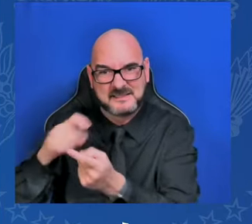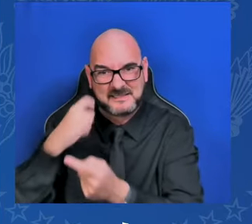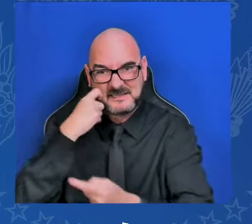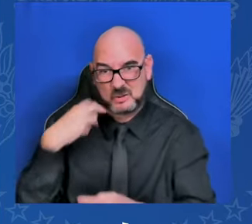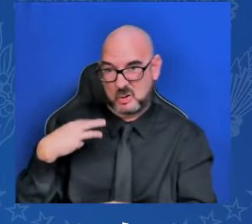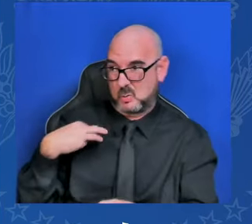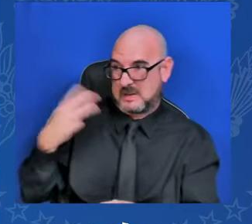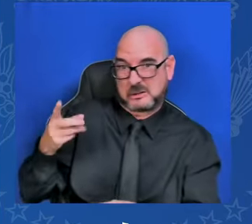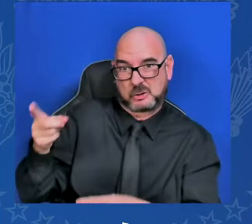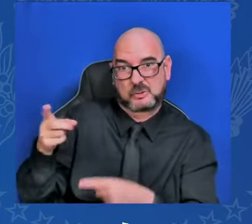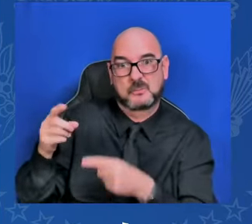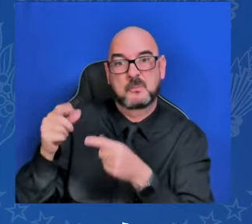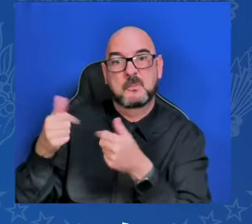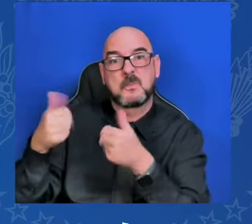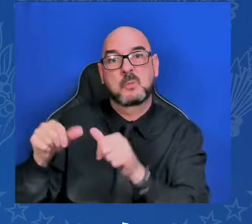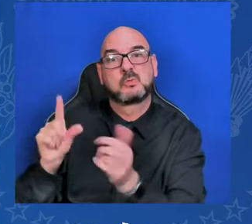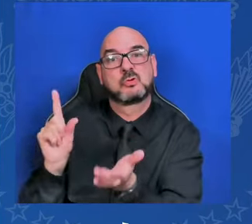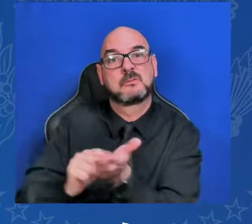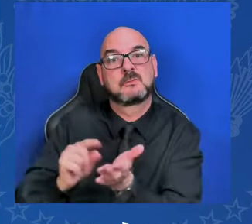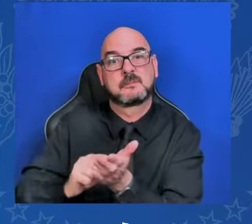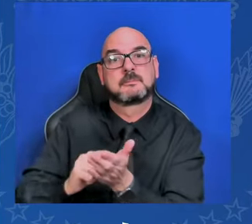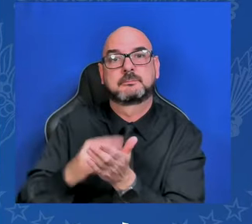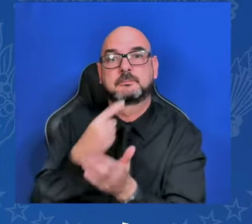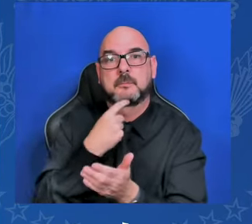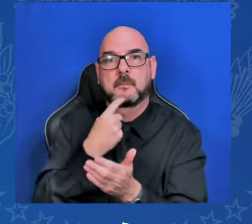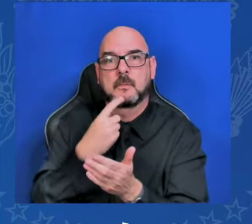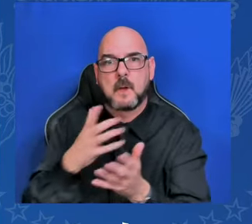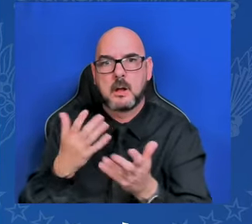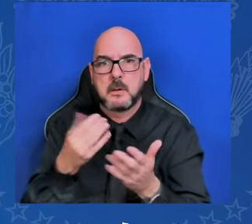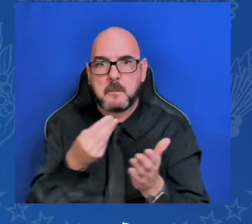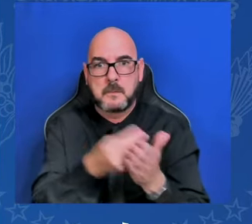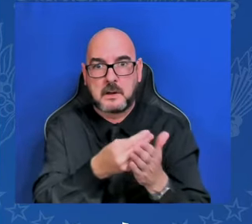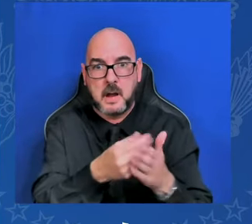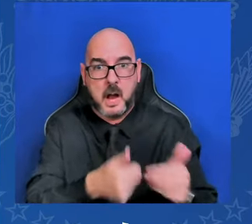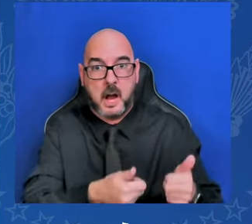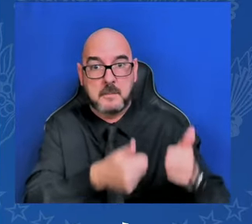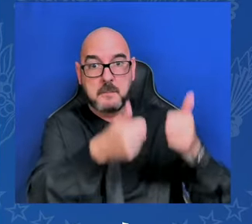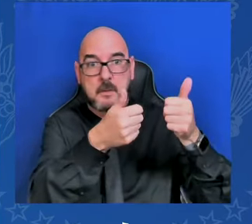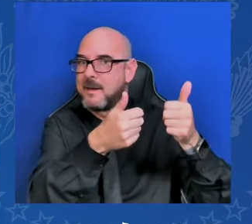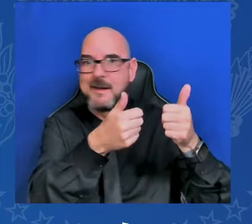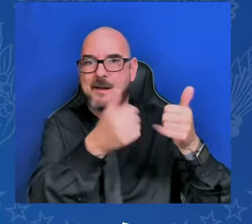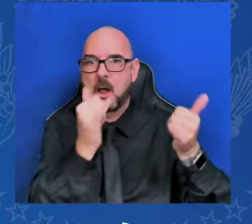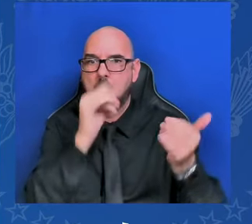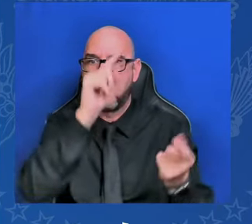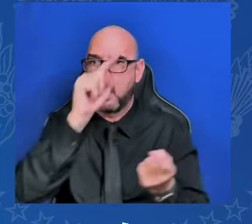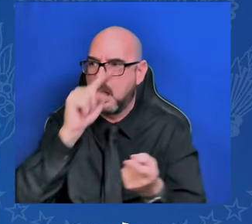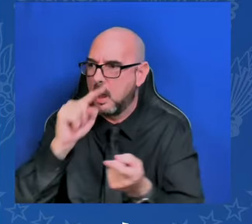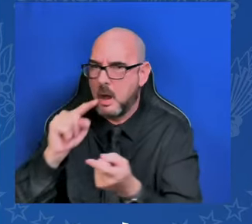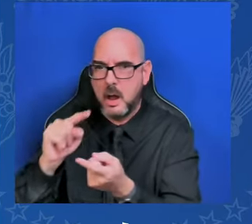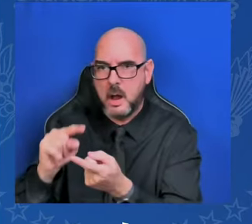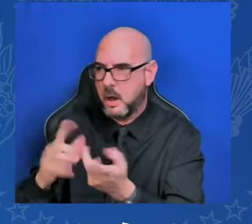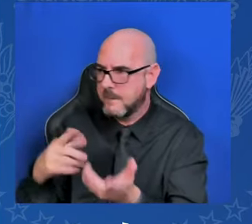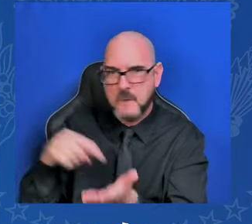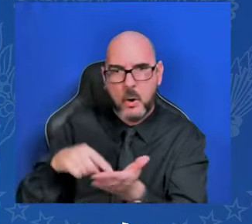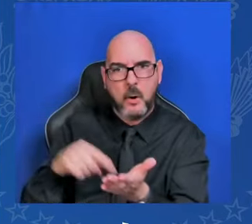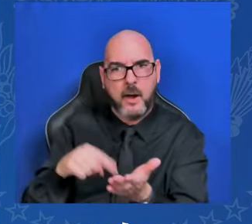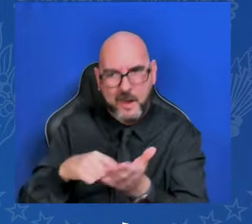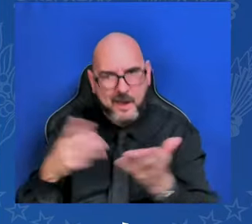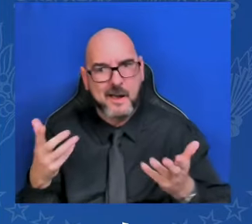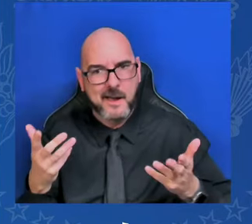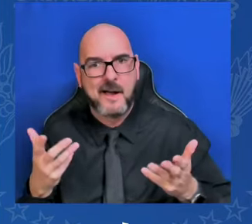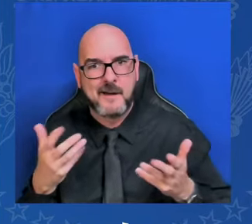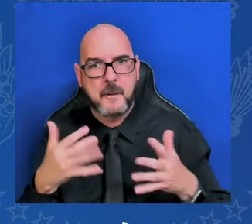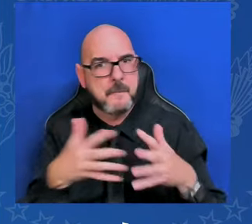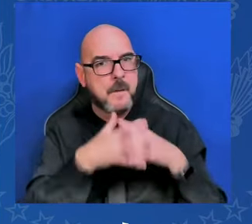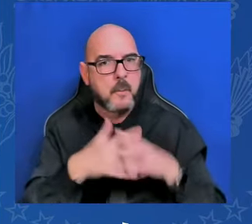says, falling inflation and rising growth give the United States the world's best recovery, end of quote. Because of